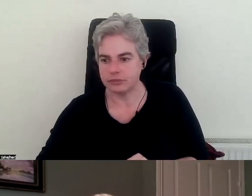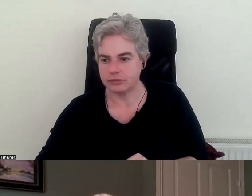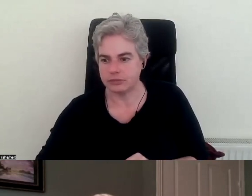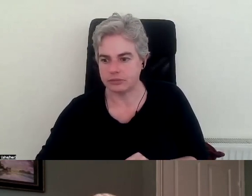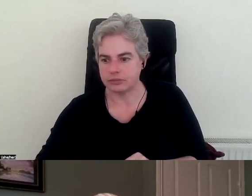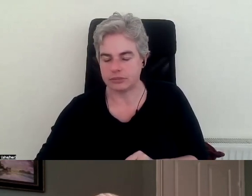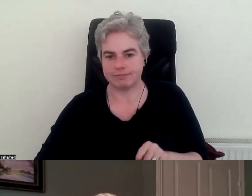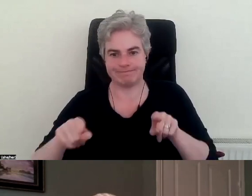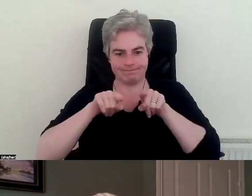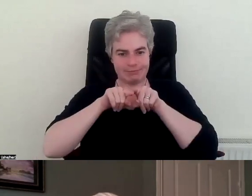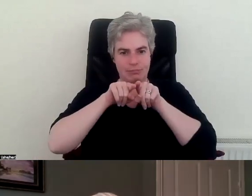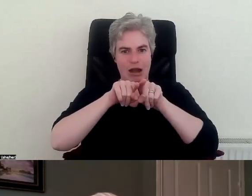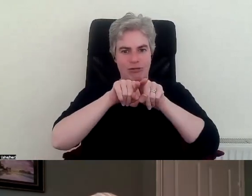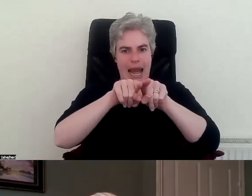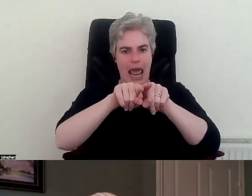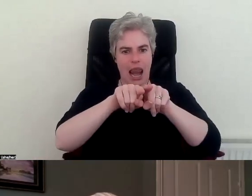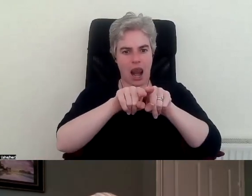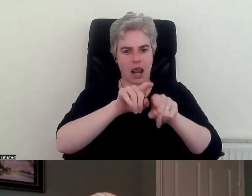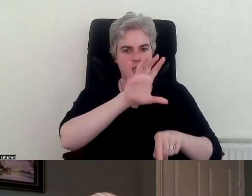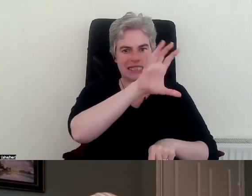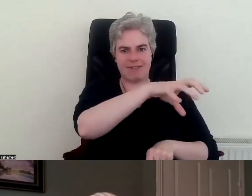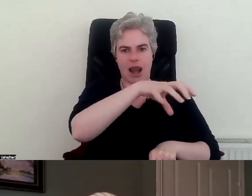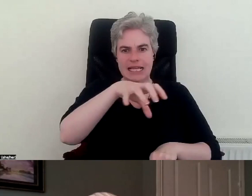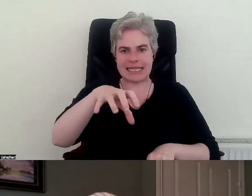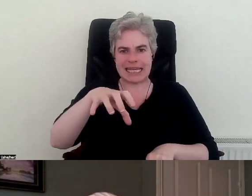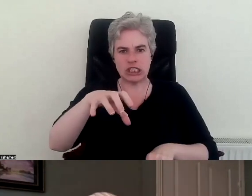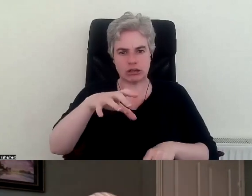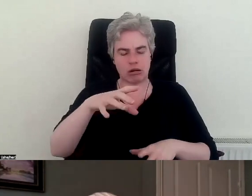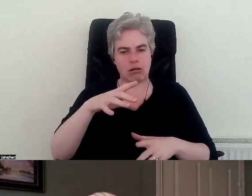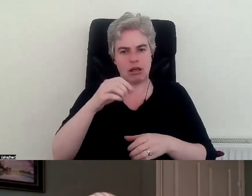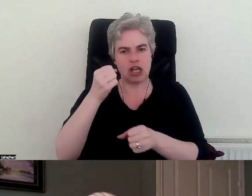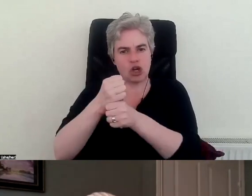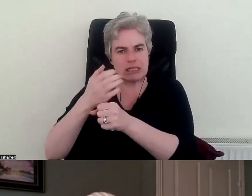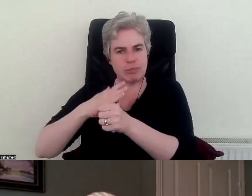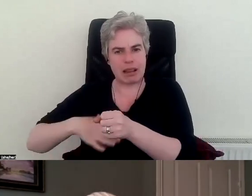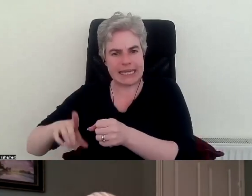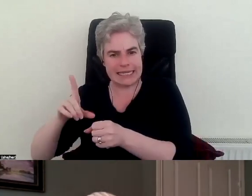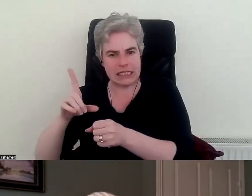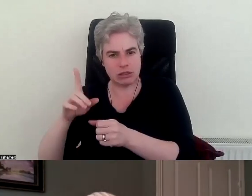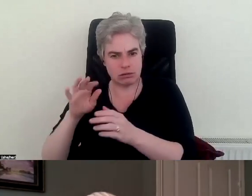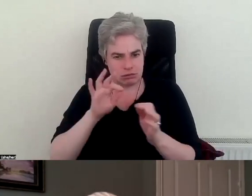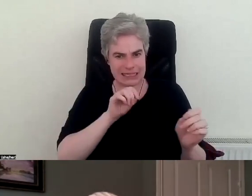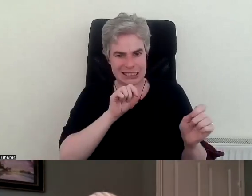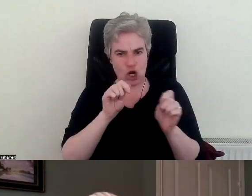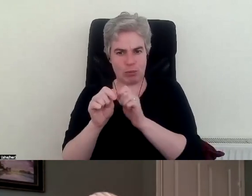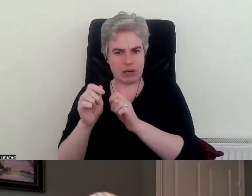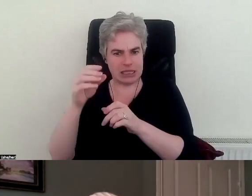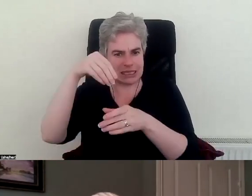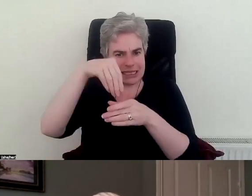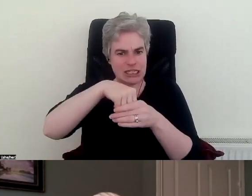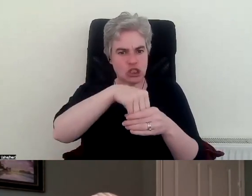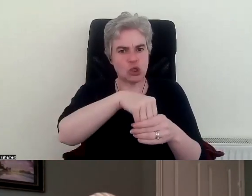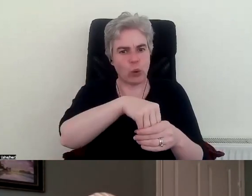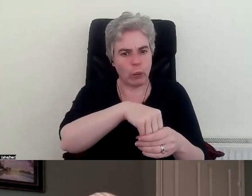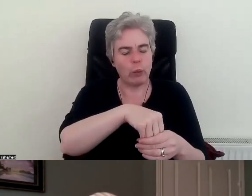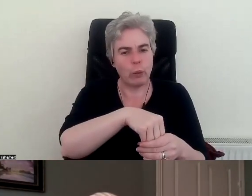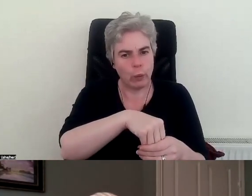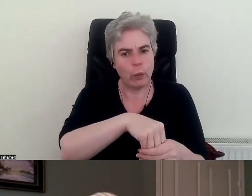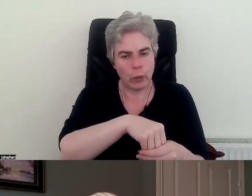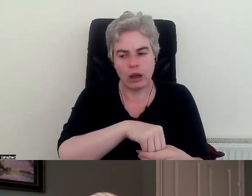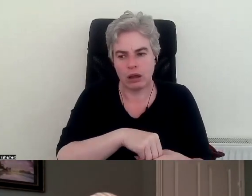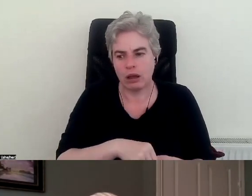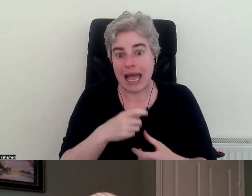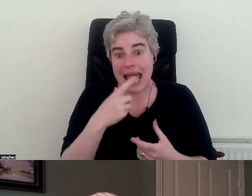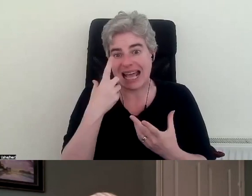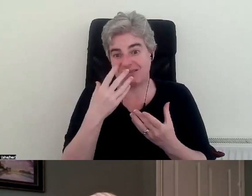parallel civilization, if you like, or culture that the gospel needed to be interpreted into. And yes, that came